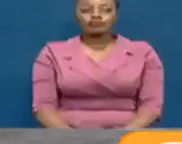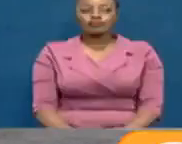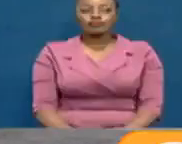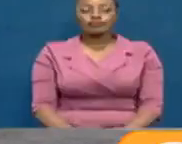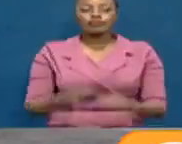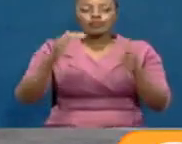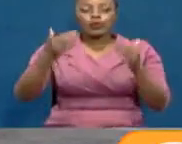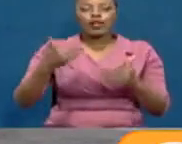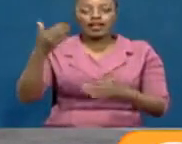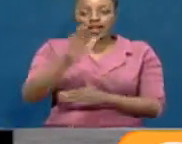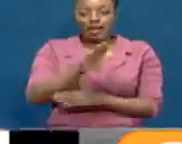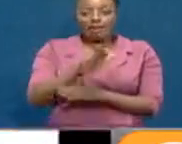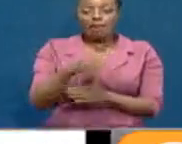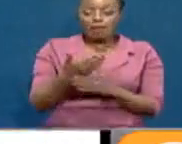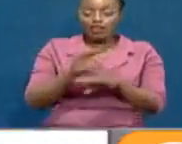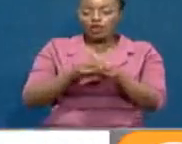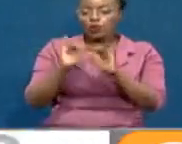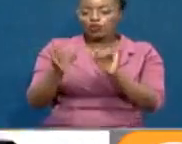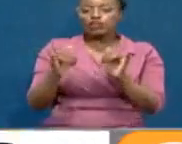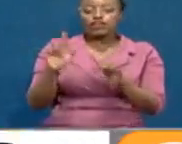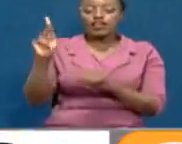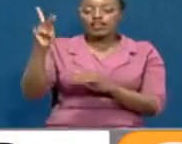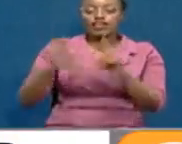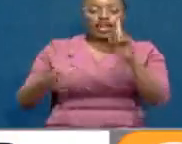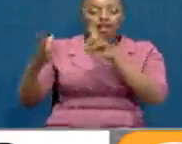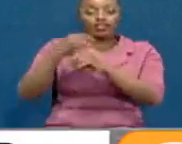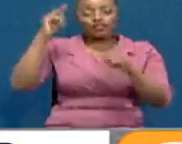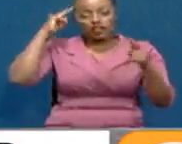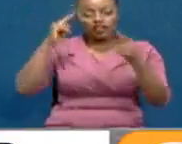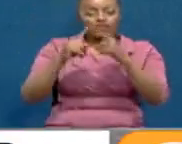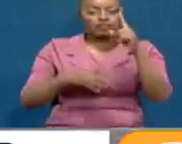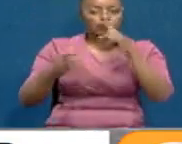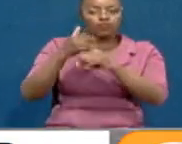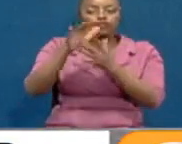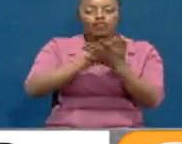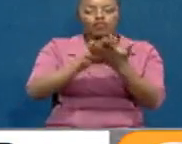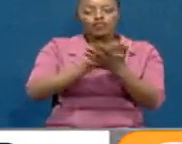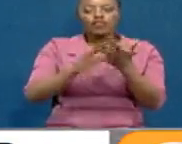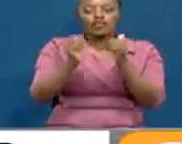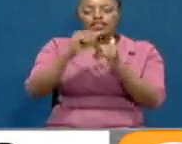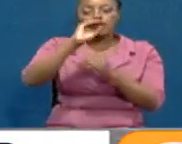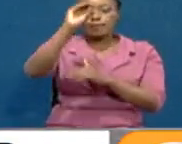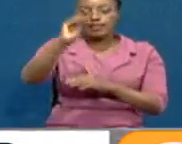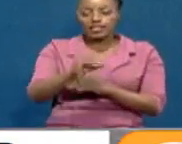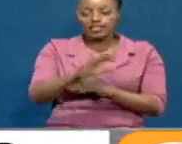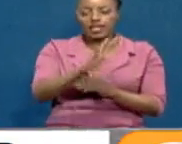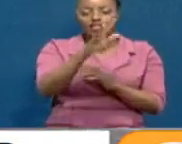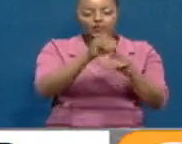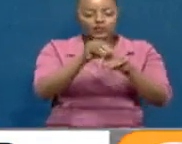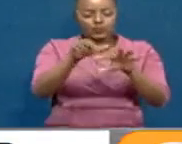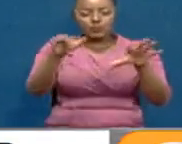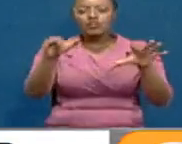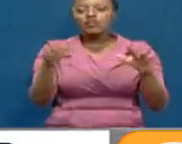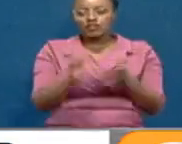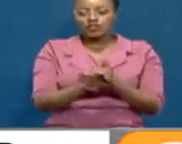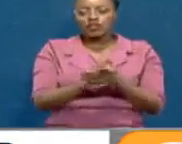good news is that Kenya has achieved its target of attaining a minimum of 10% tree cover as part of the